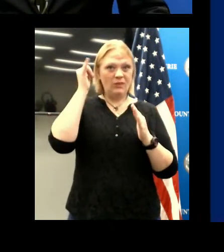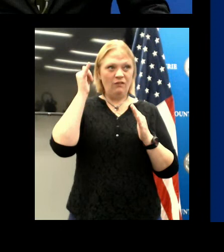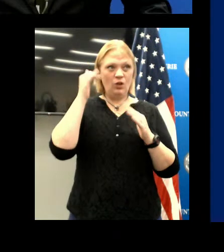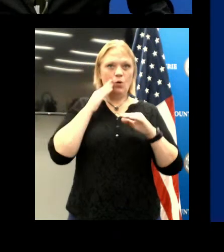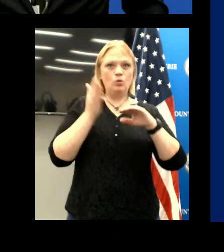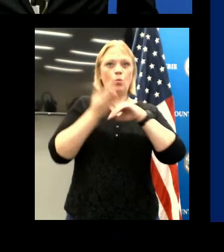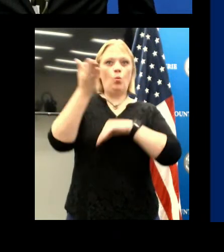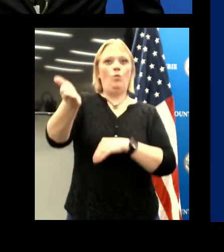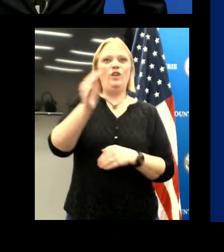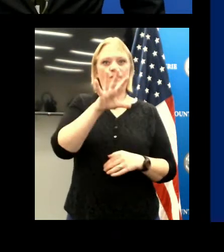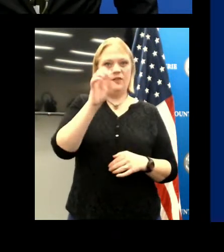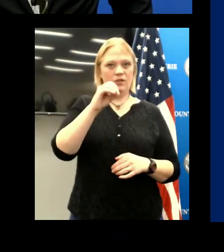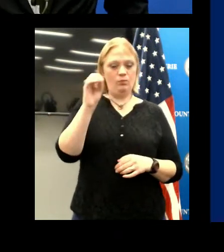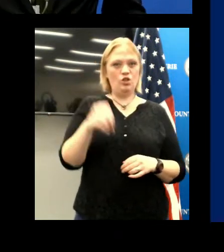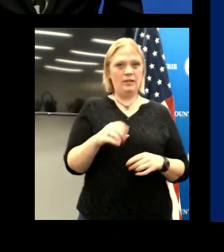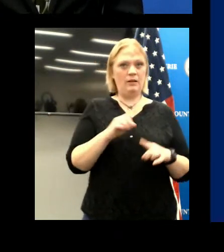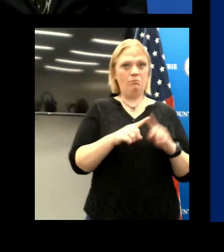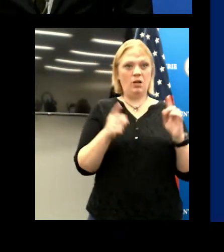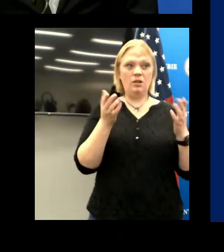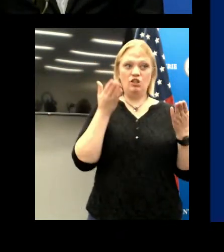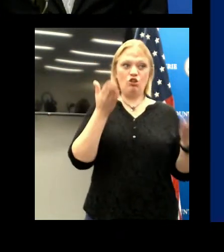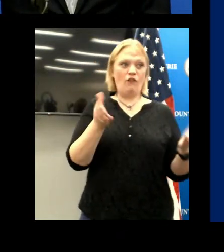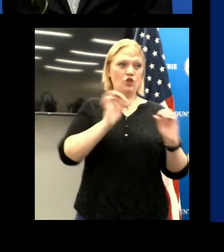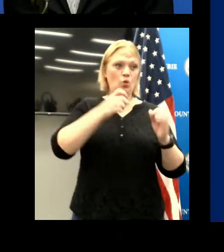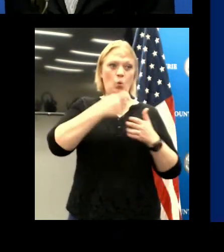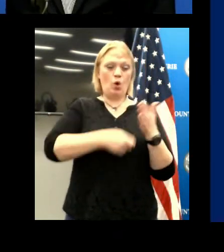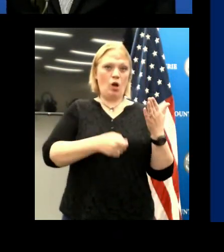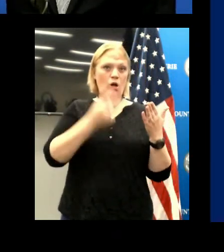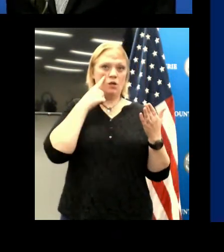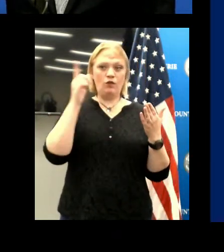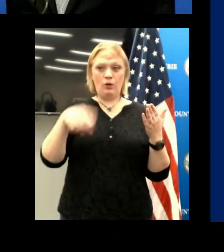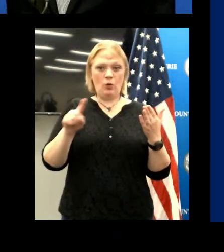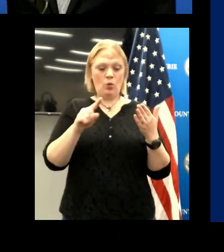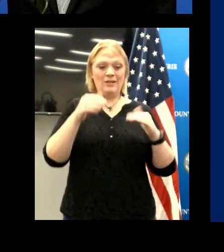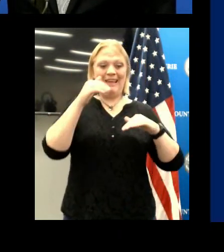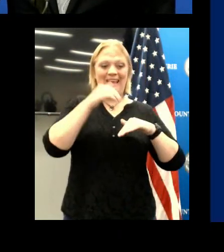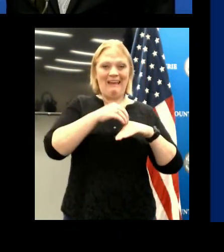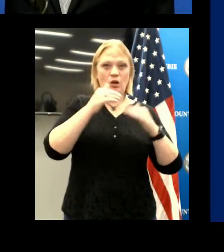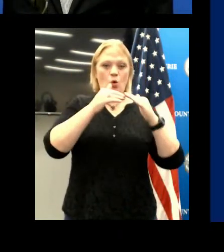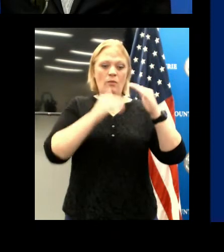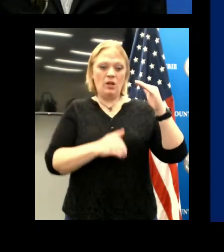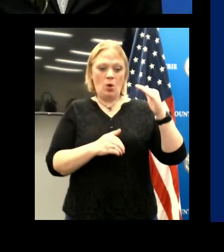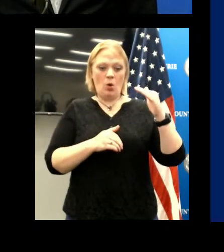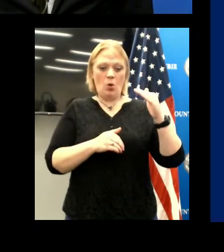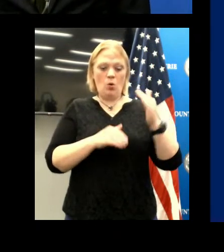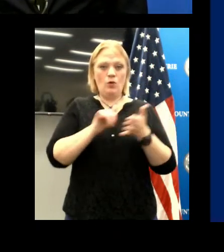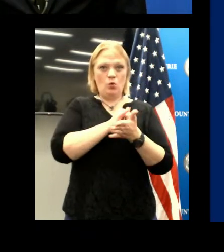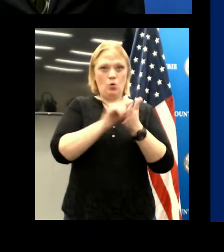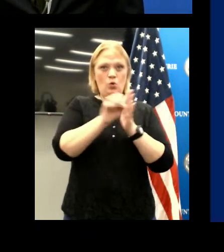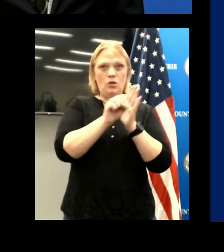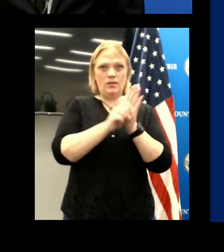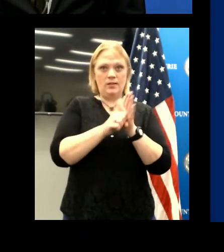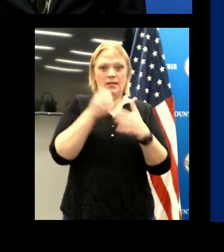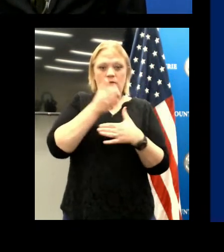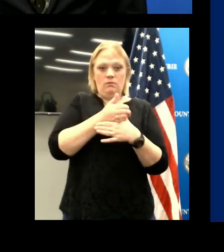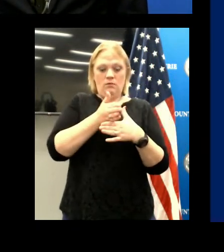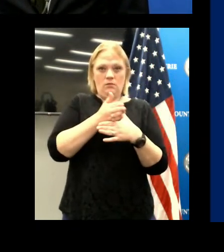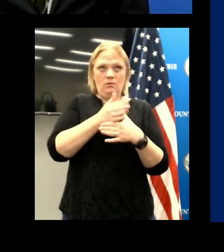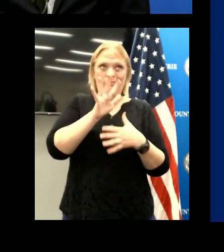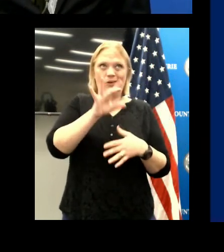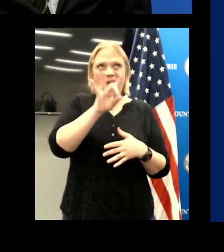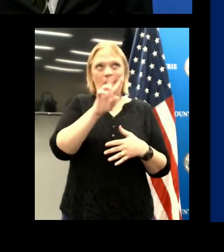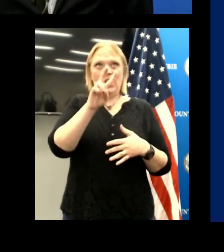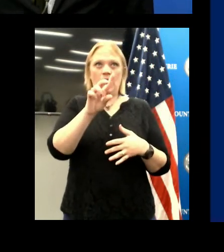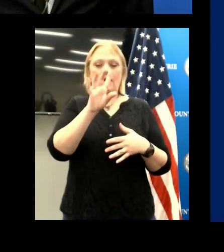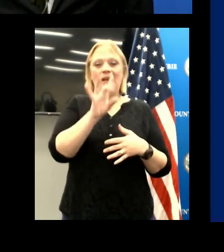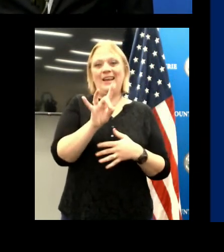over 50%. But it is offered at no cost for those at or below the New York State median income, which once again for a family of 4 is about $81,000